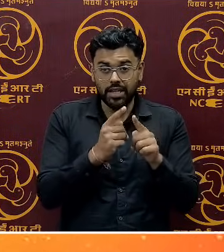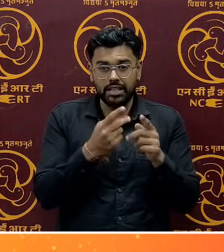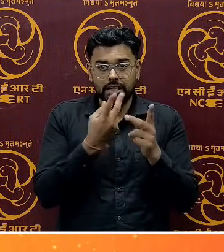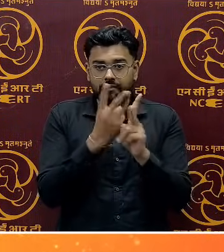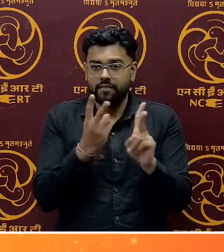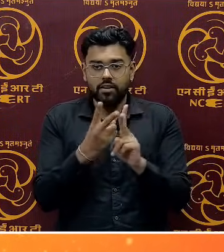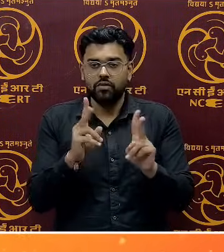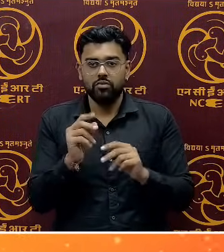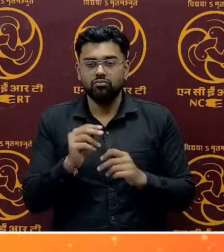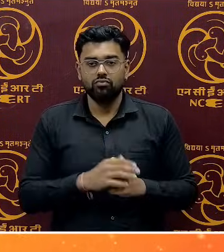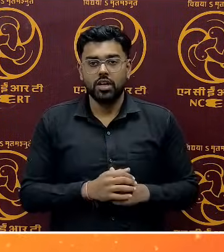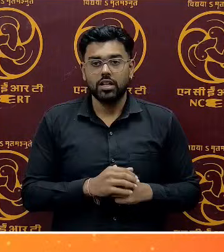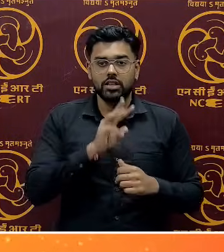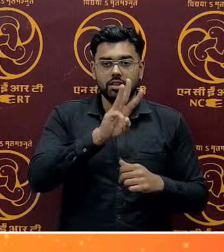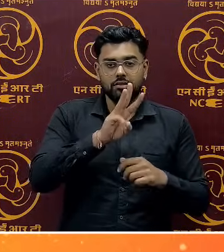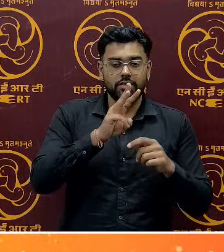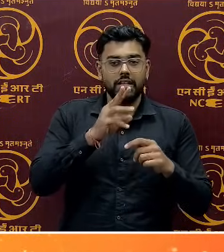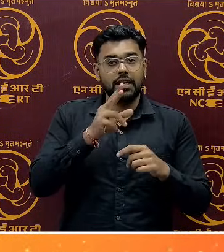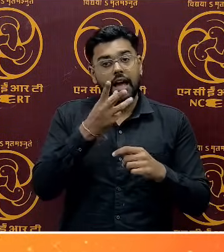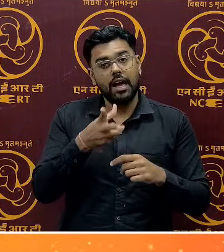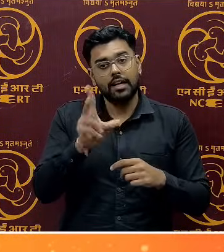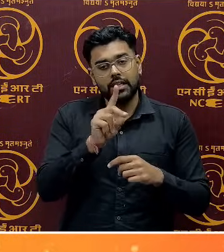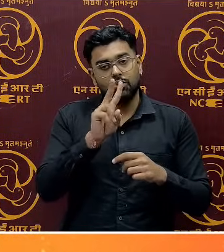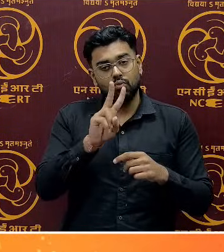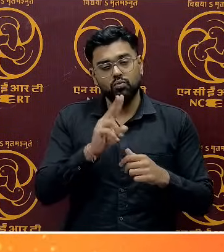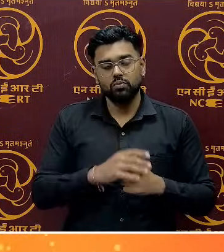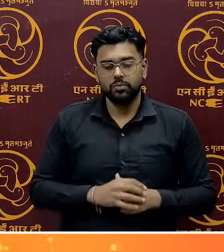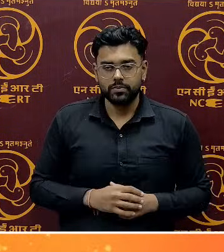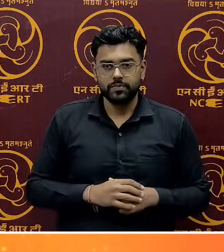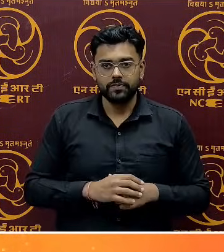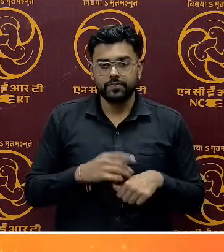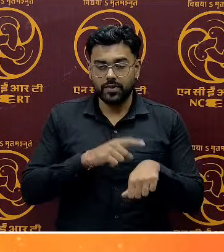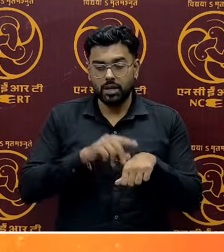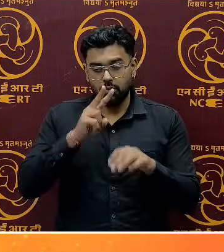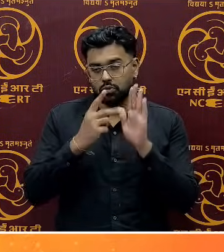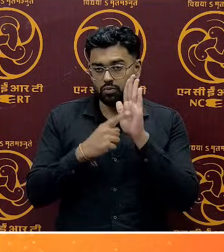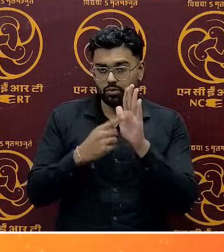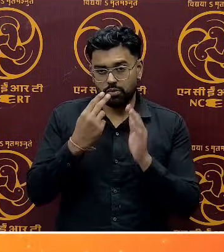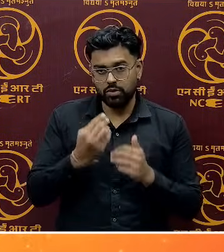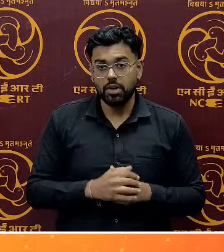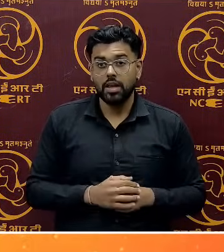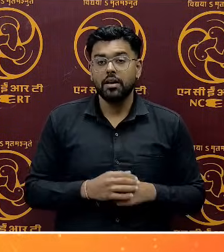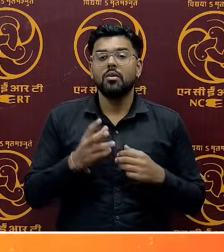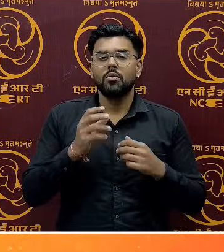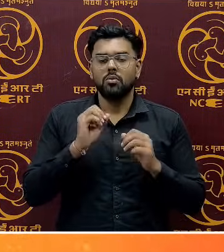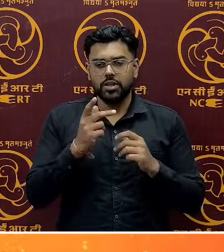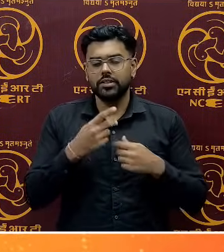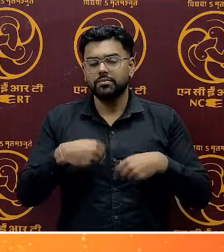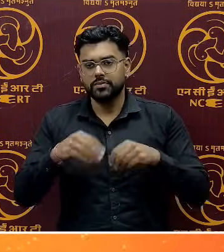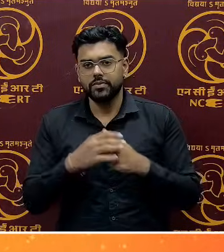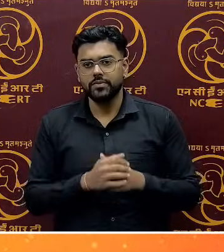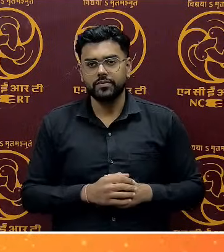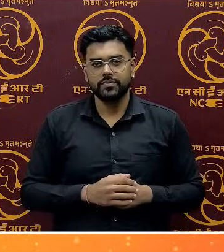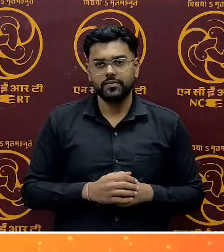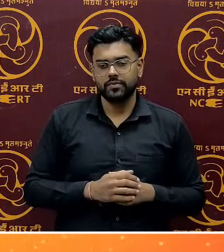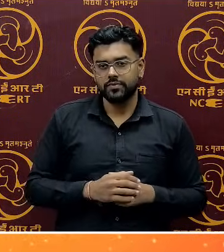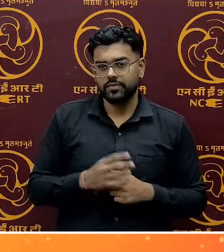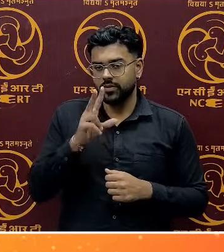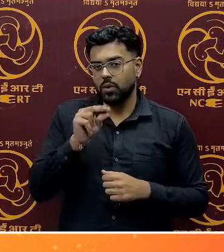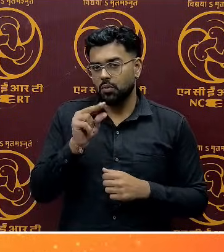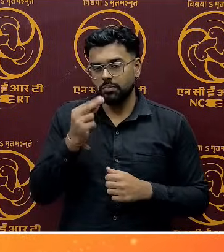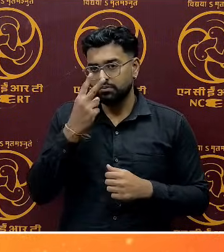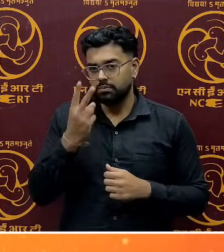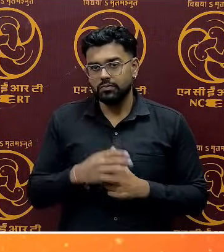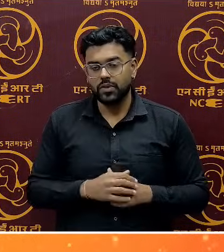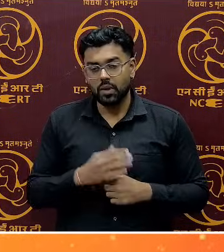Yeah. 3 Because is 3 is being repeated. Yes. Come to 60. 2 into 2 into 3 into 5. Again, no. We